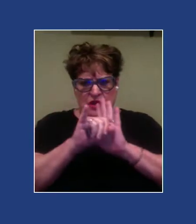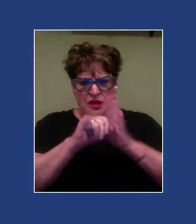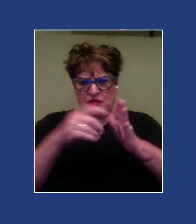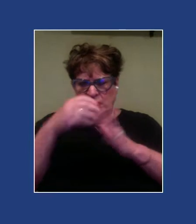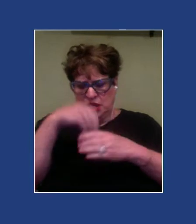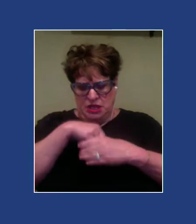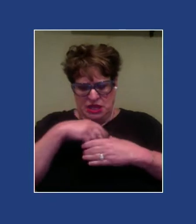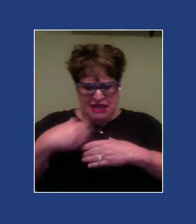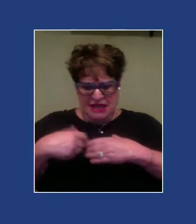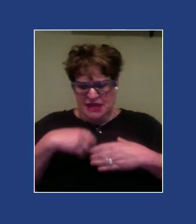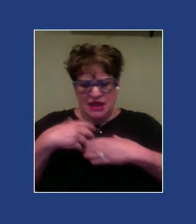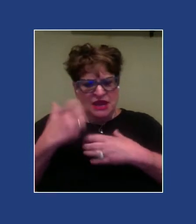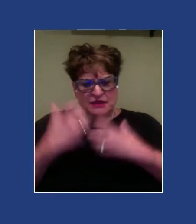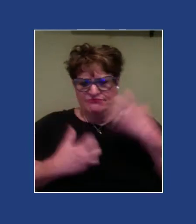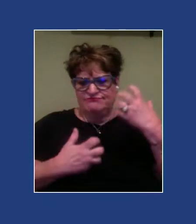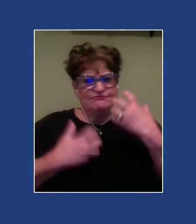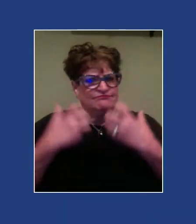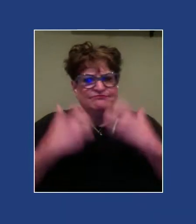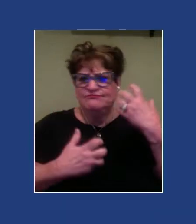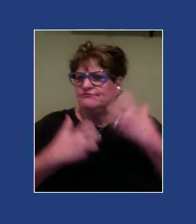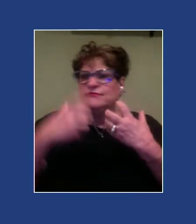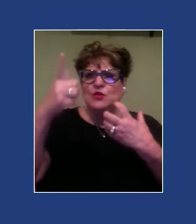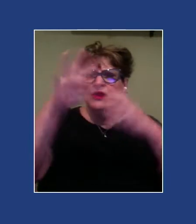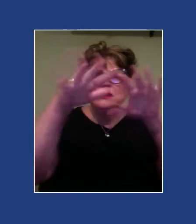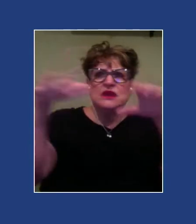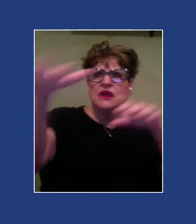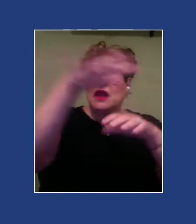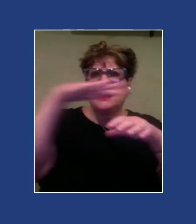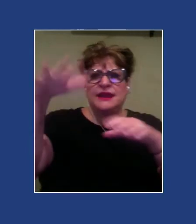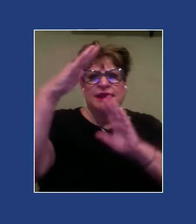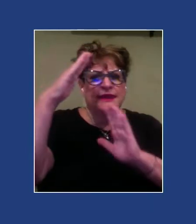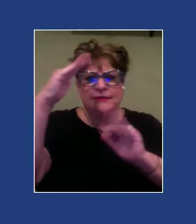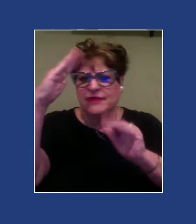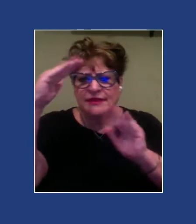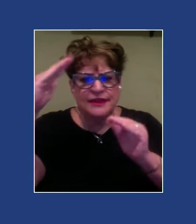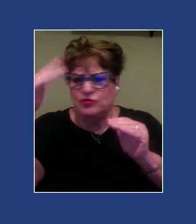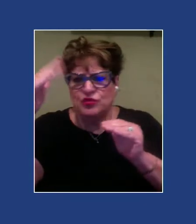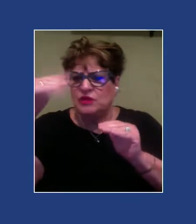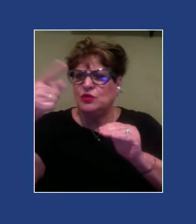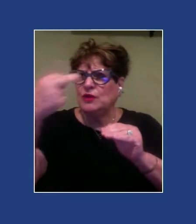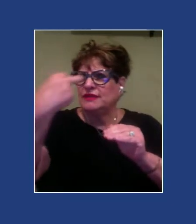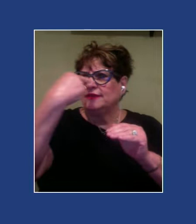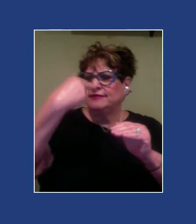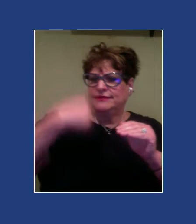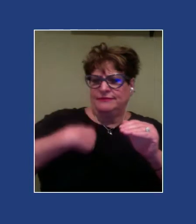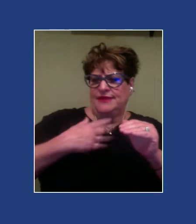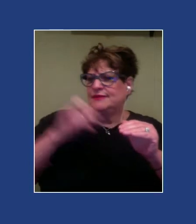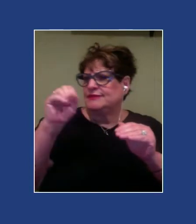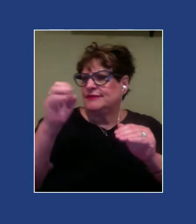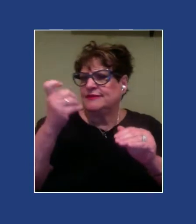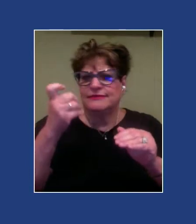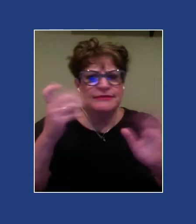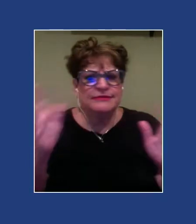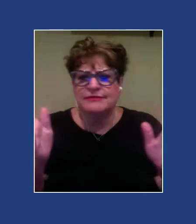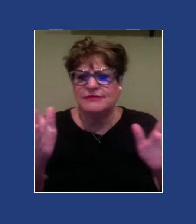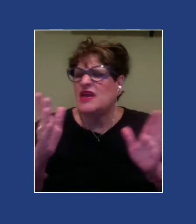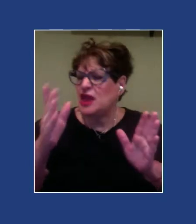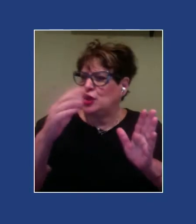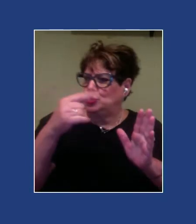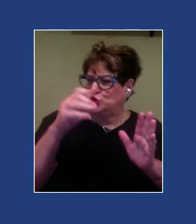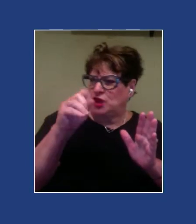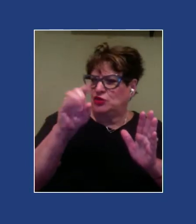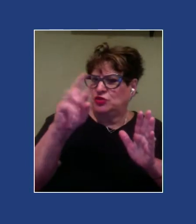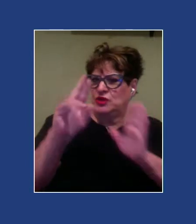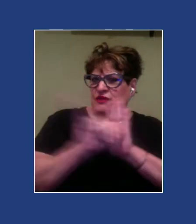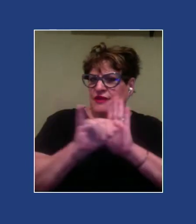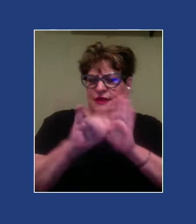gender that does not align with society's expectations based on the sex they were assigned when they were born. So what is gender identity? It's a person's